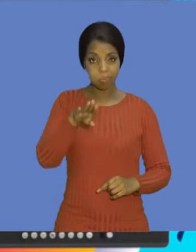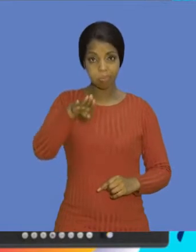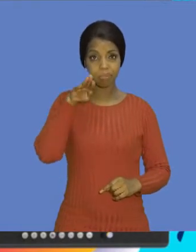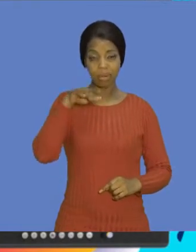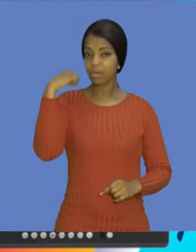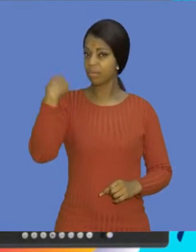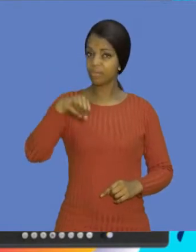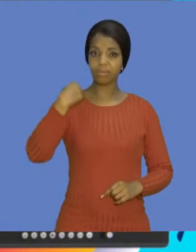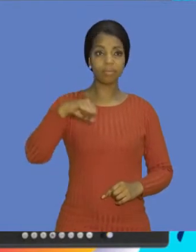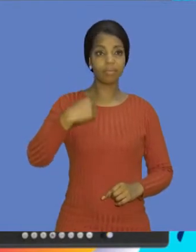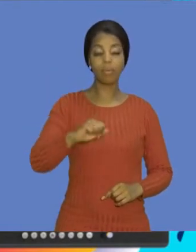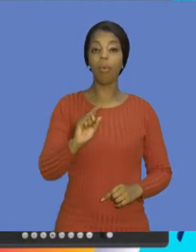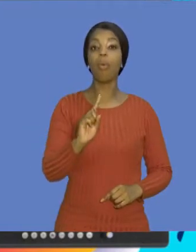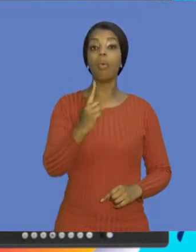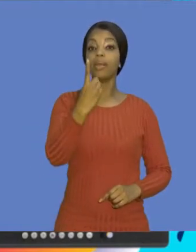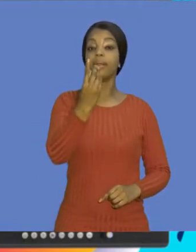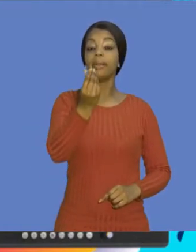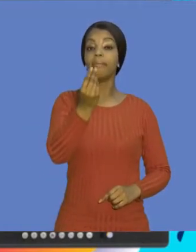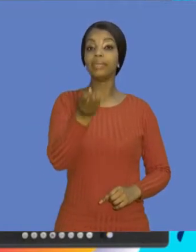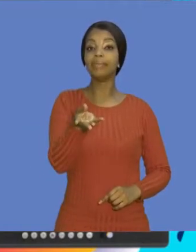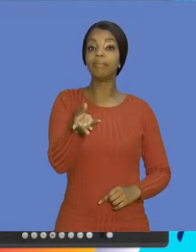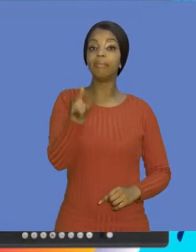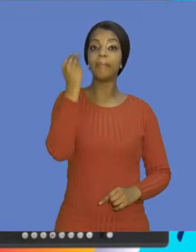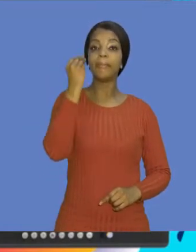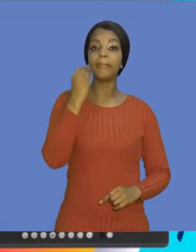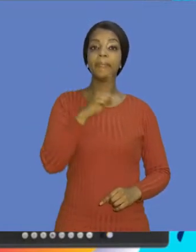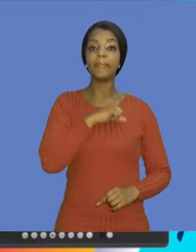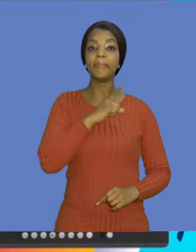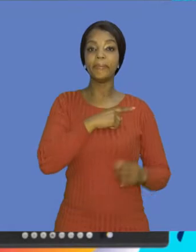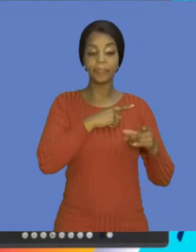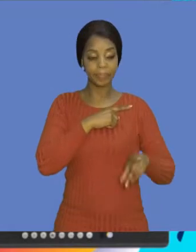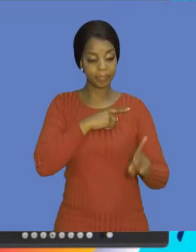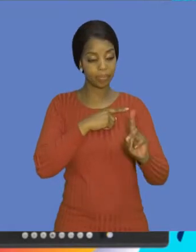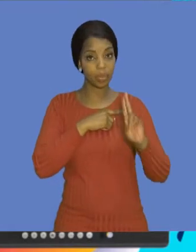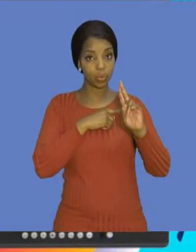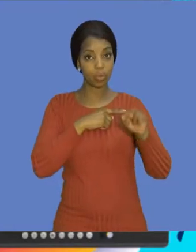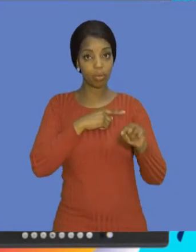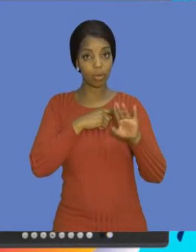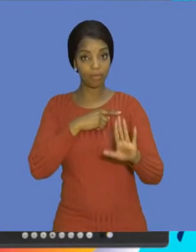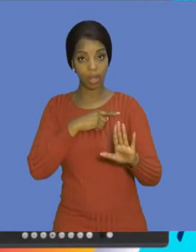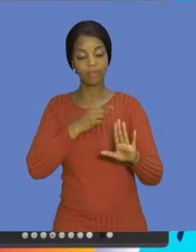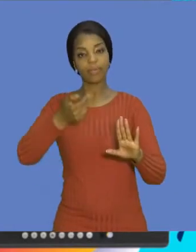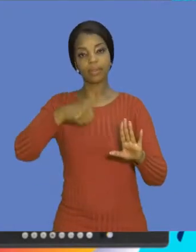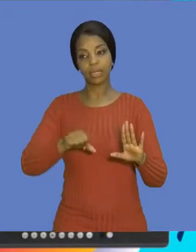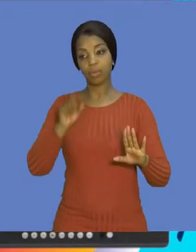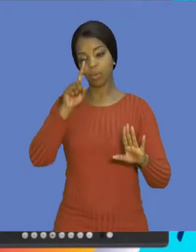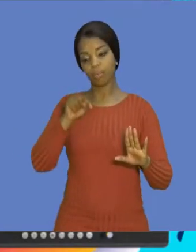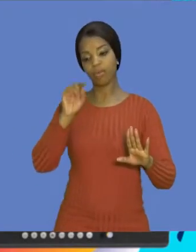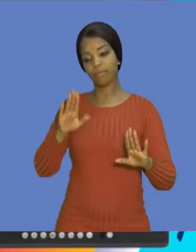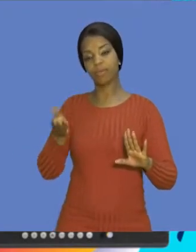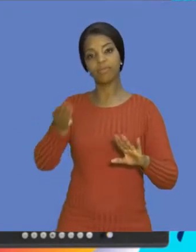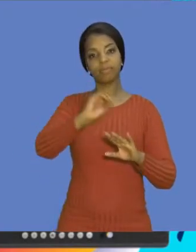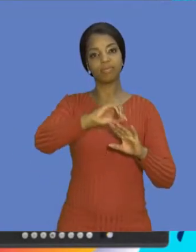have earned for her initial amount that she deposited into the bank or into the fixed deposit